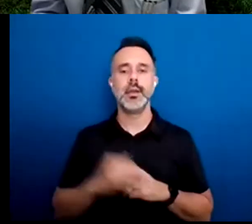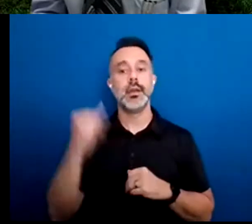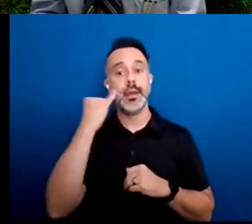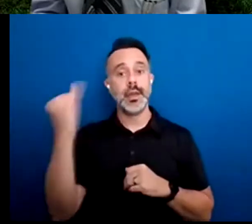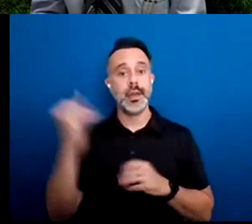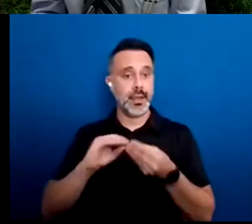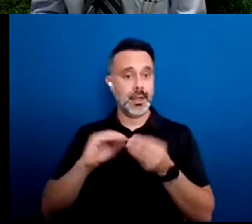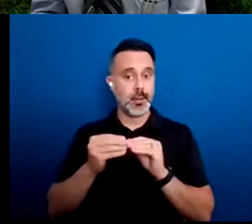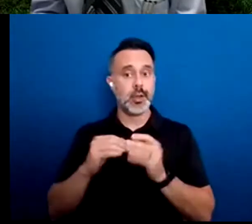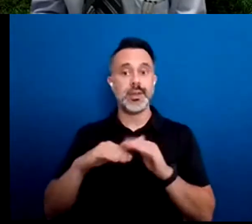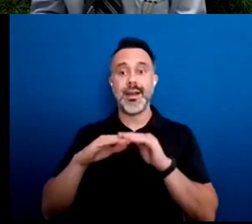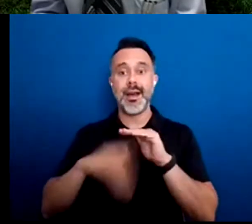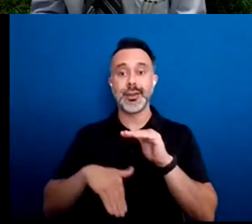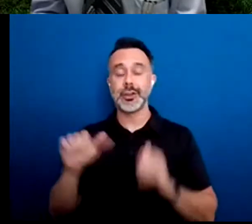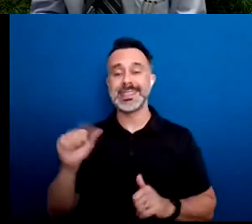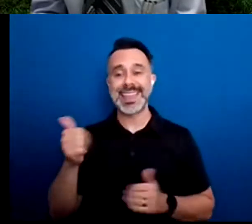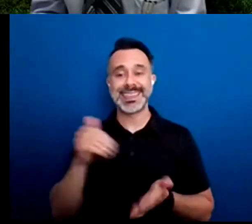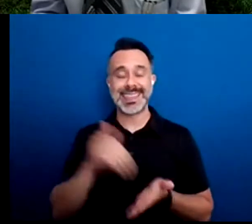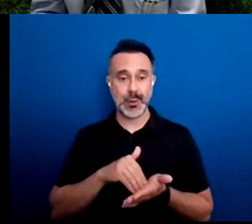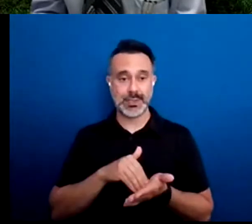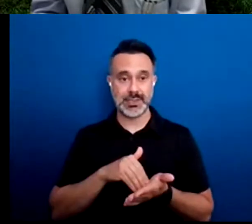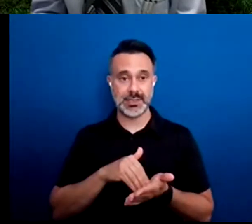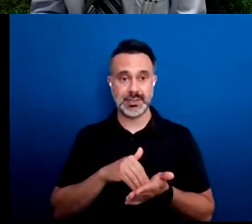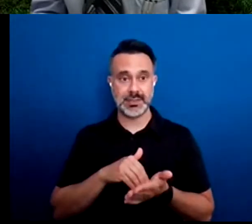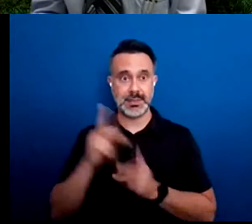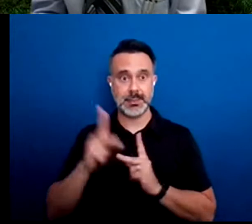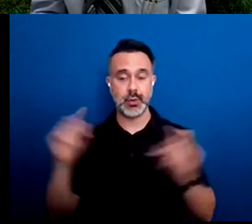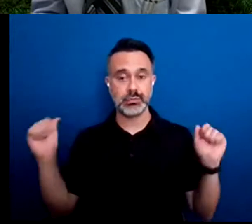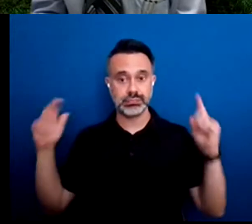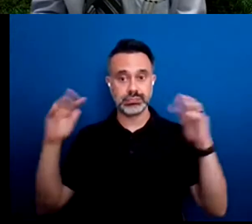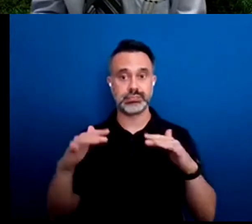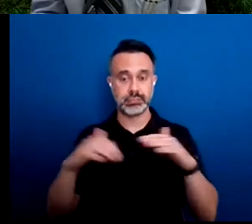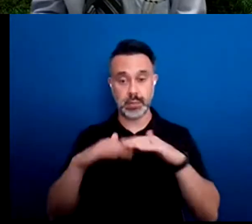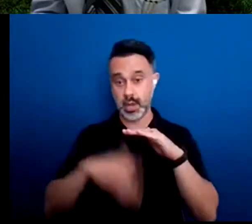than 10,000. And actually, we've received a number of